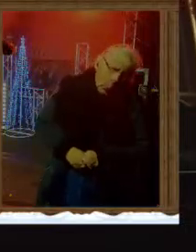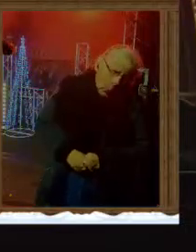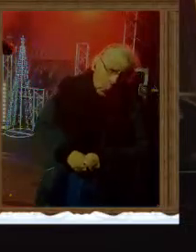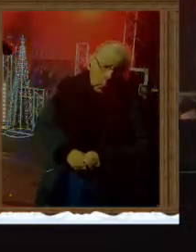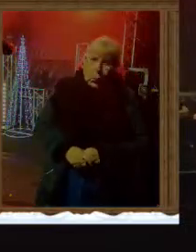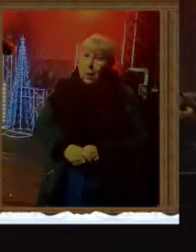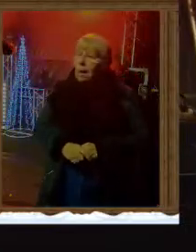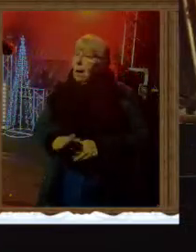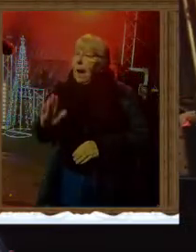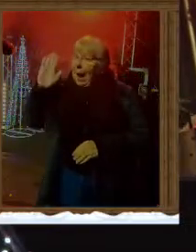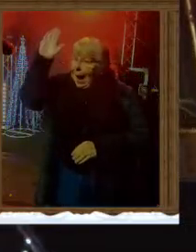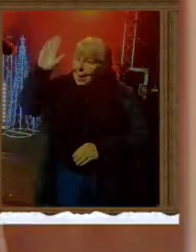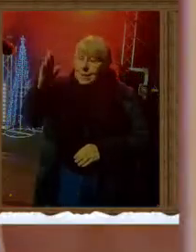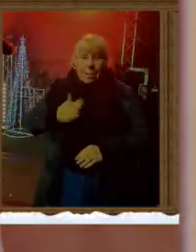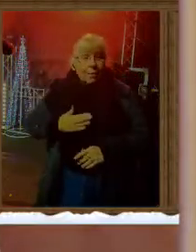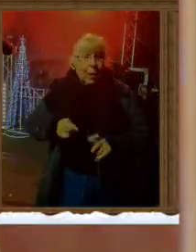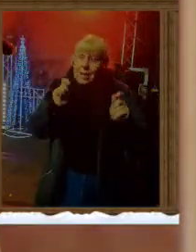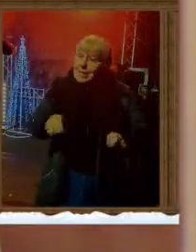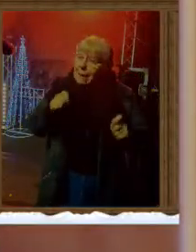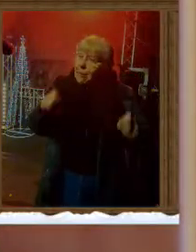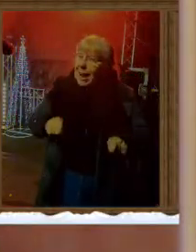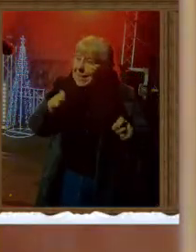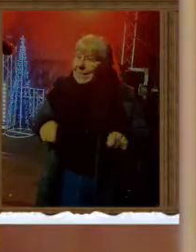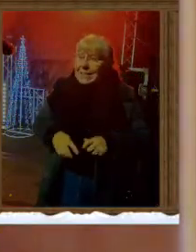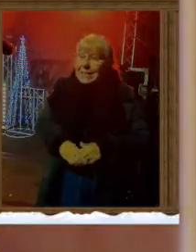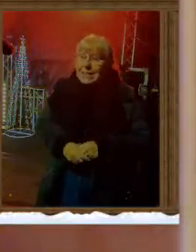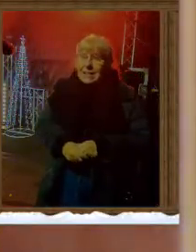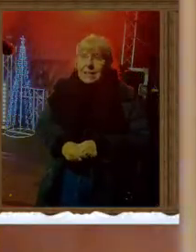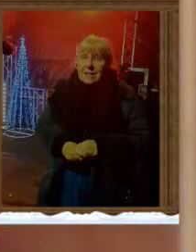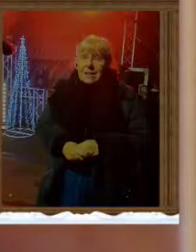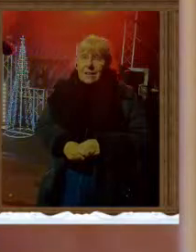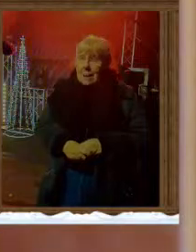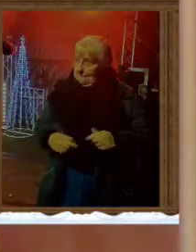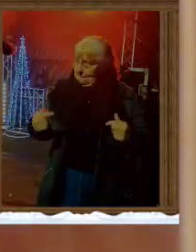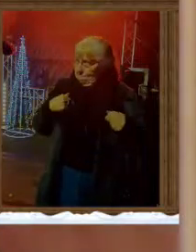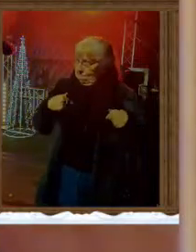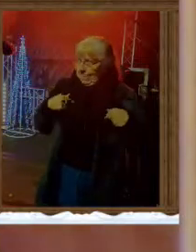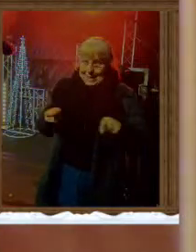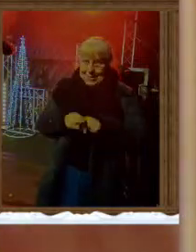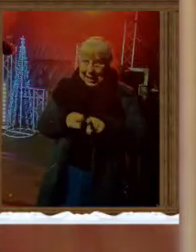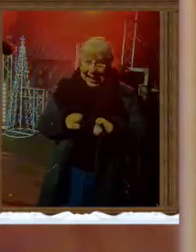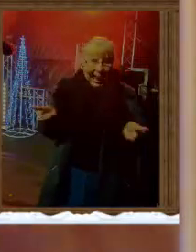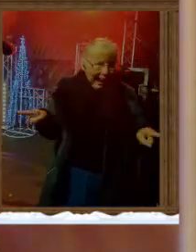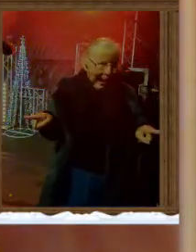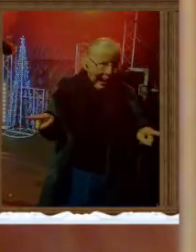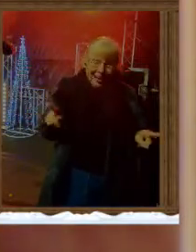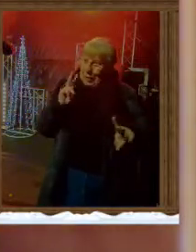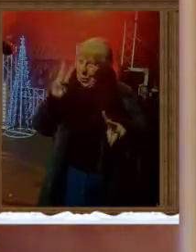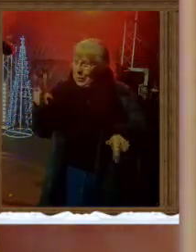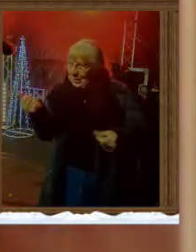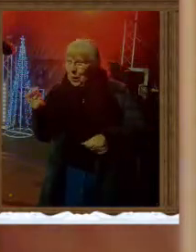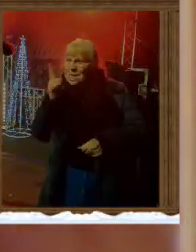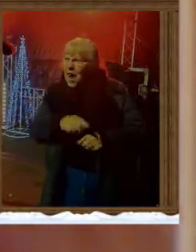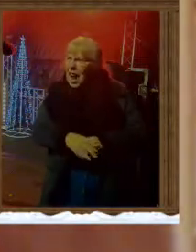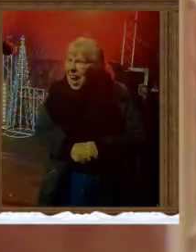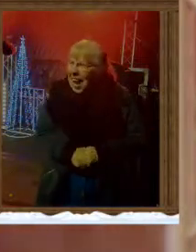hands up if you'd like to go on a sleigh ride. Me too! It sure looks like a lot of